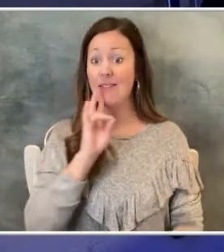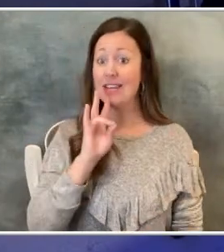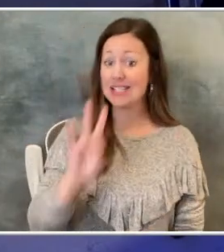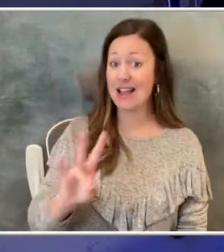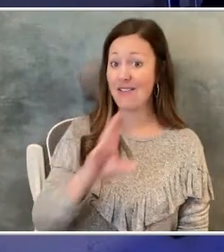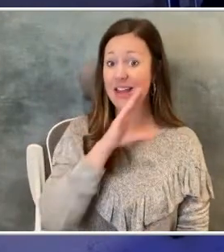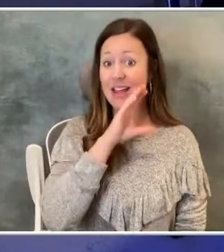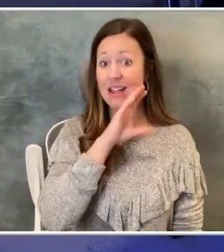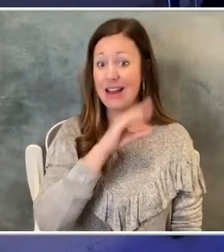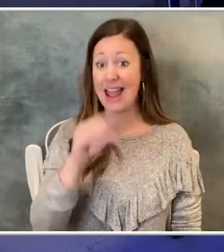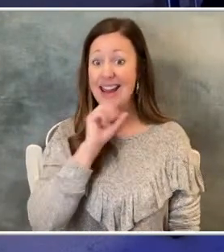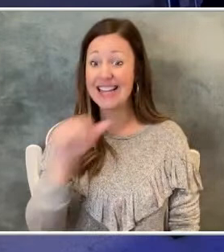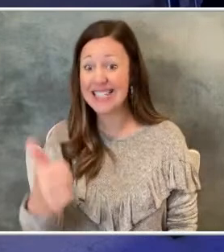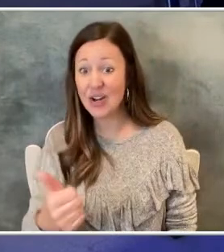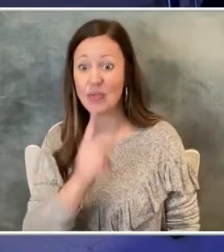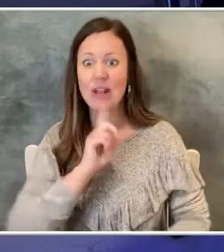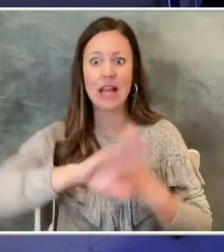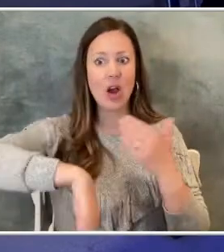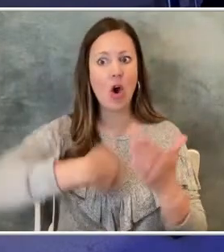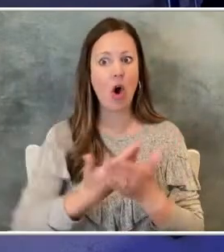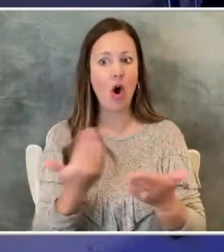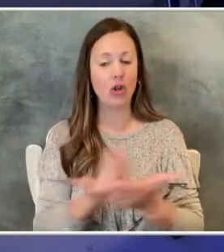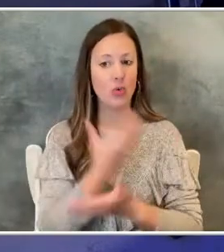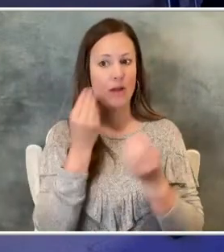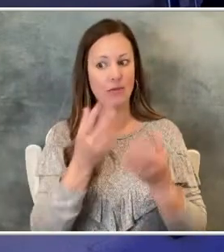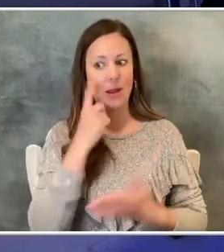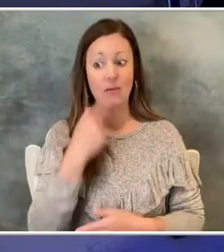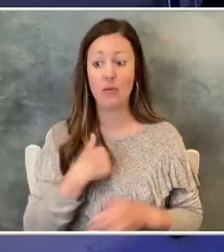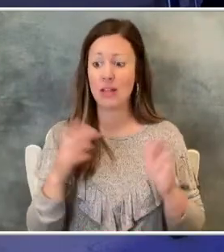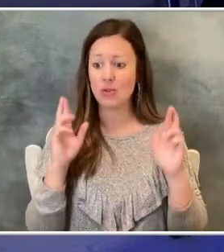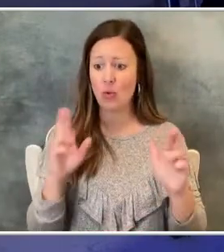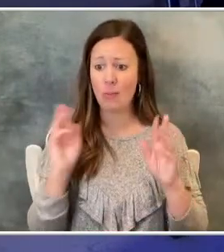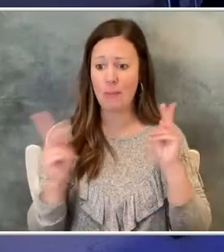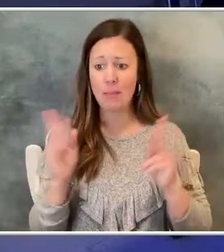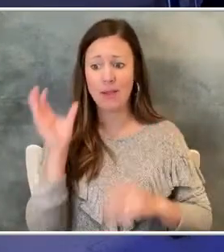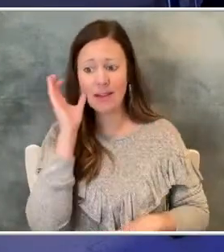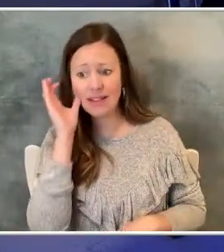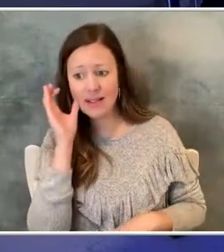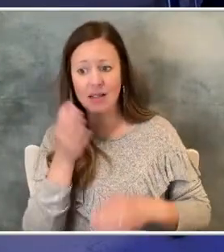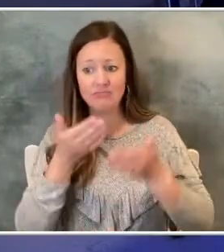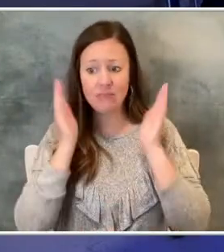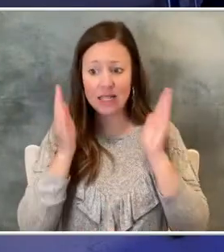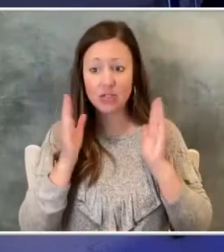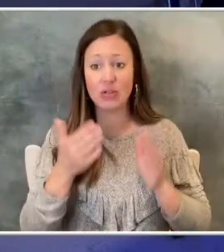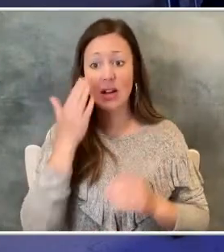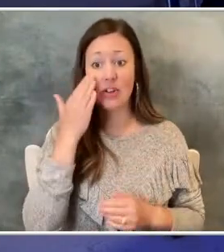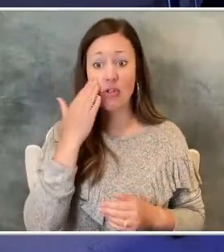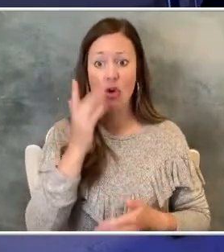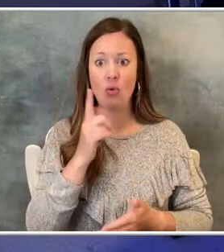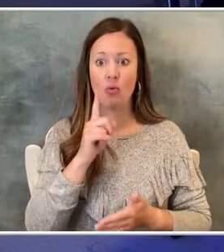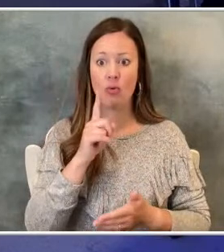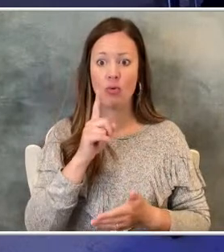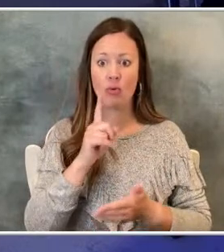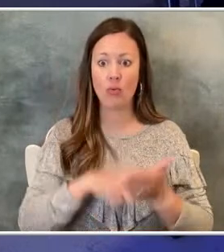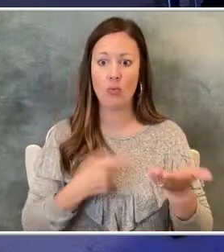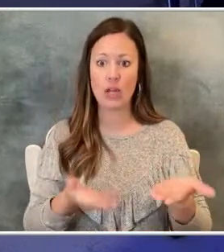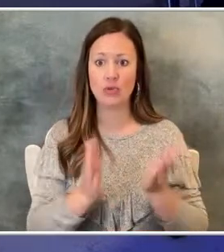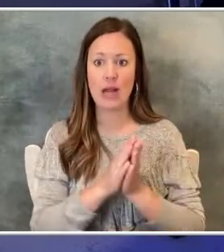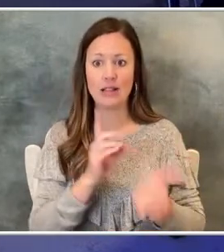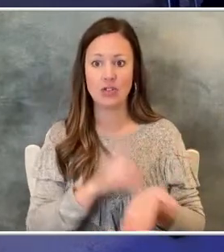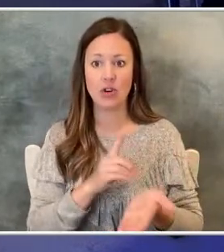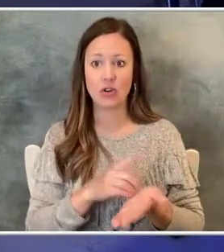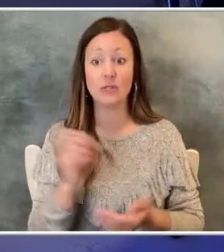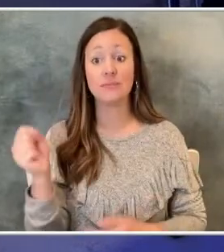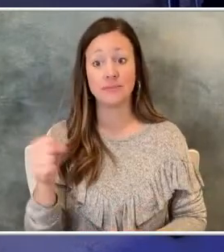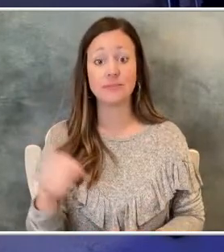is all new information to me. So I'm hoping people are listening and now know what to arm themselves with and what to ask doctors. There's a